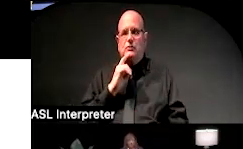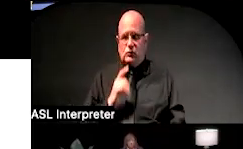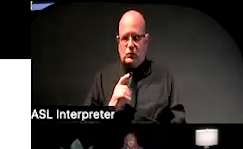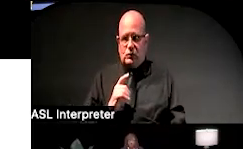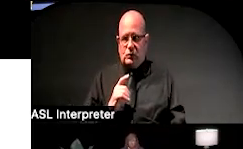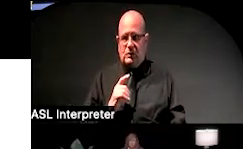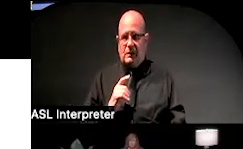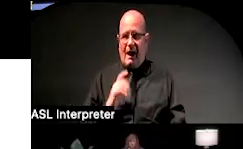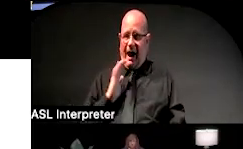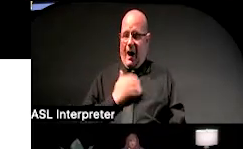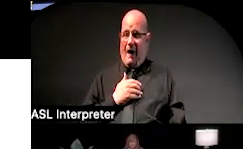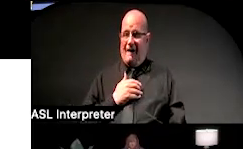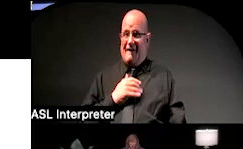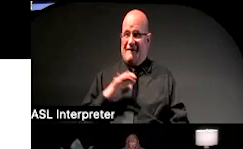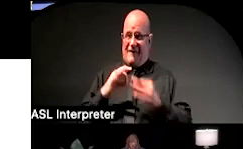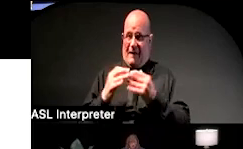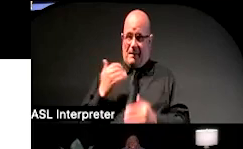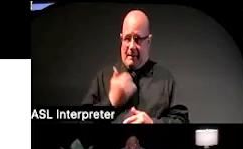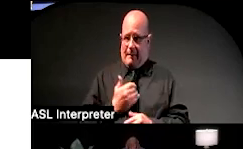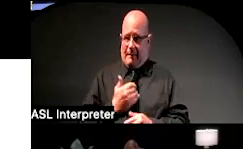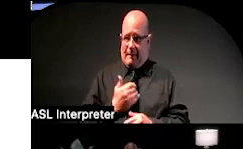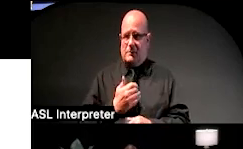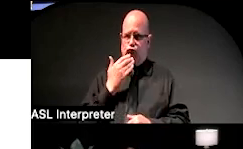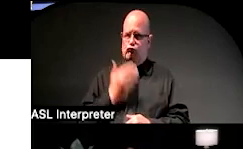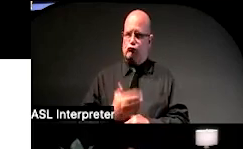that our family members are taken care of.